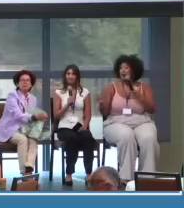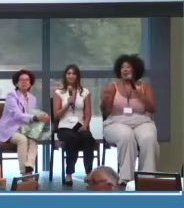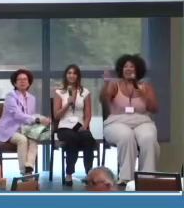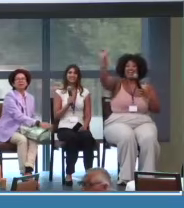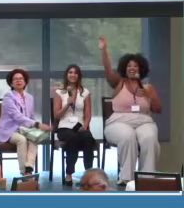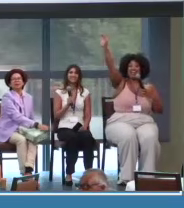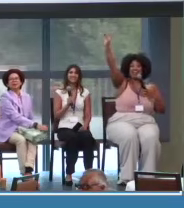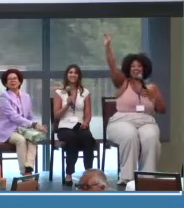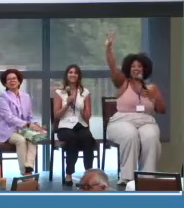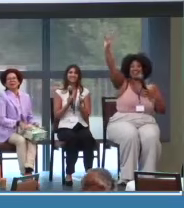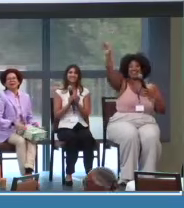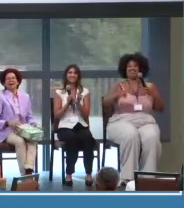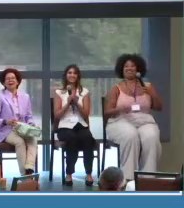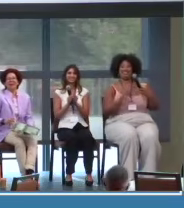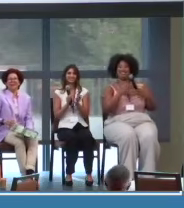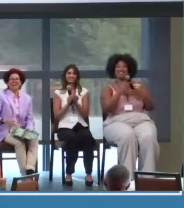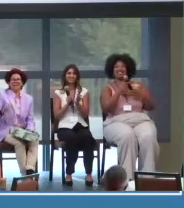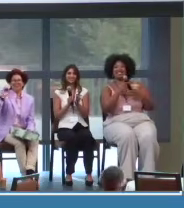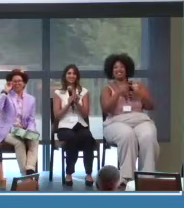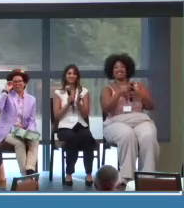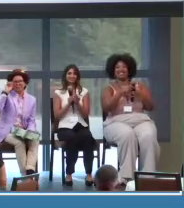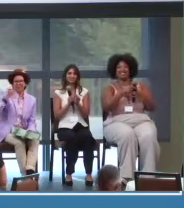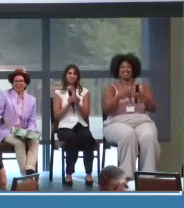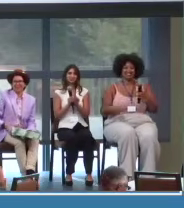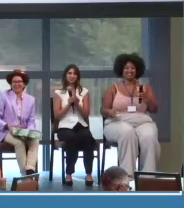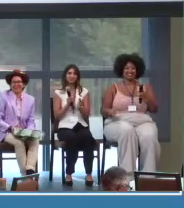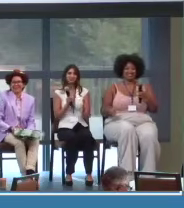Oh, here we go. Hey. We have a winner.